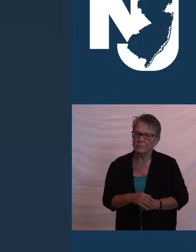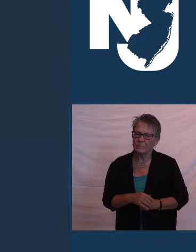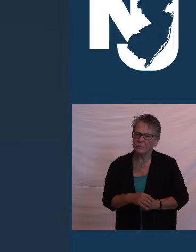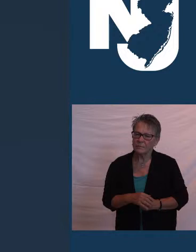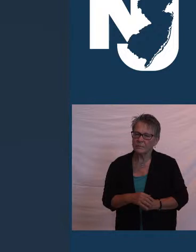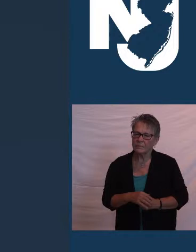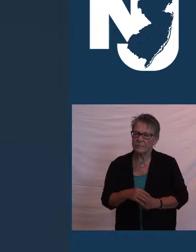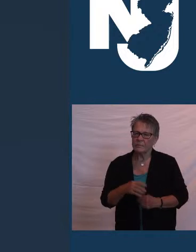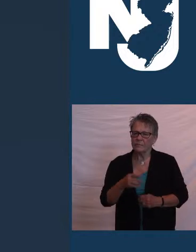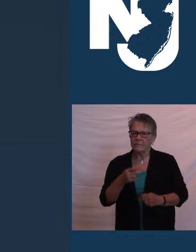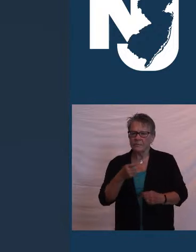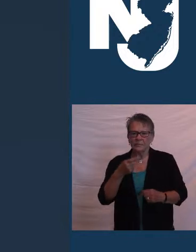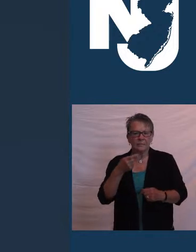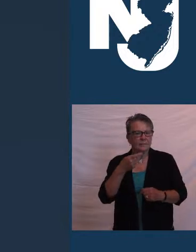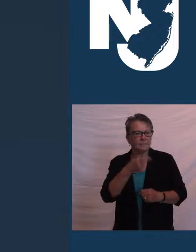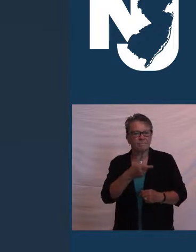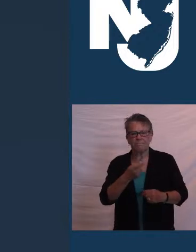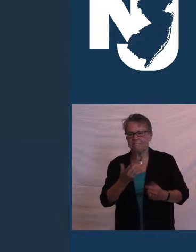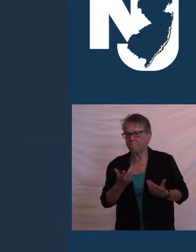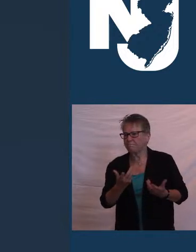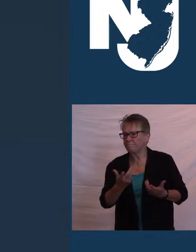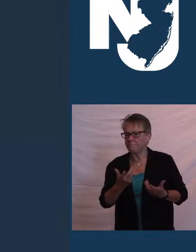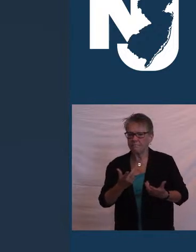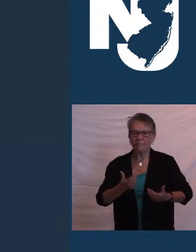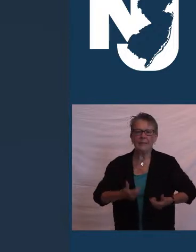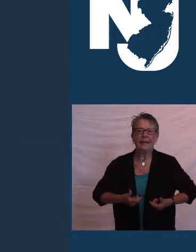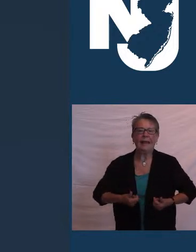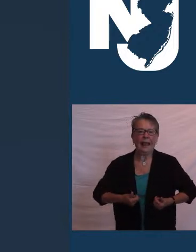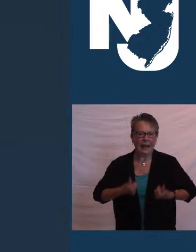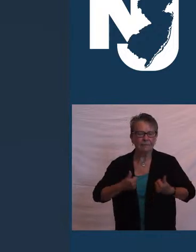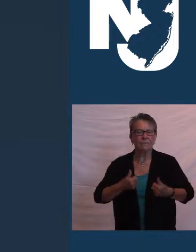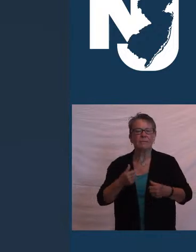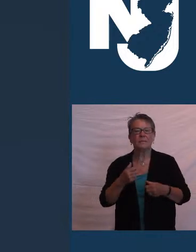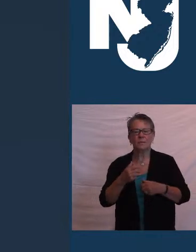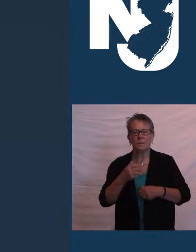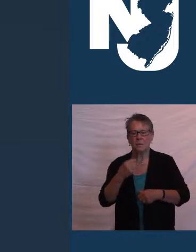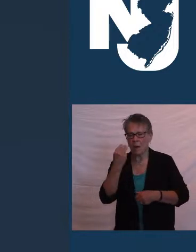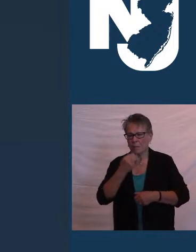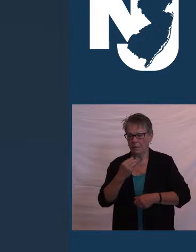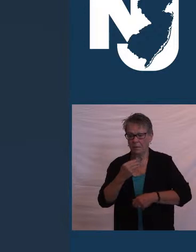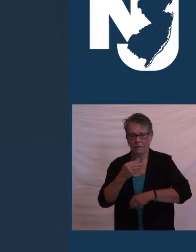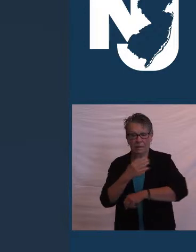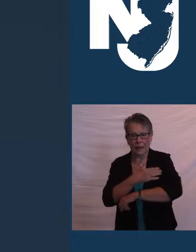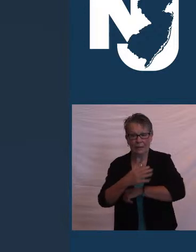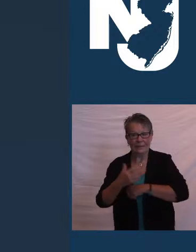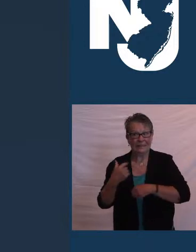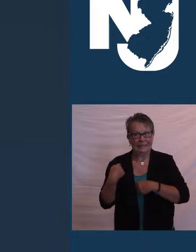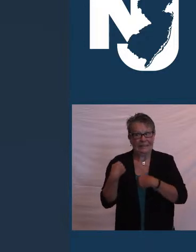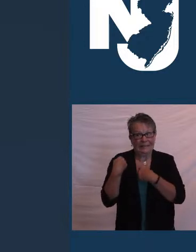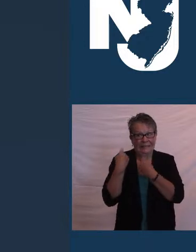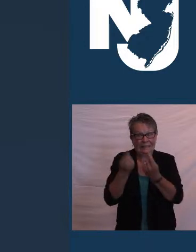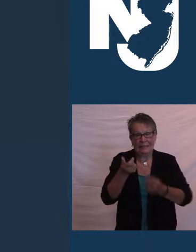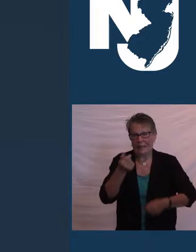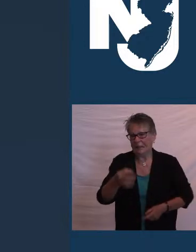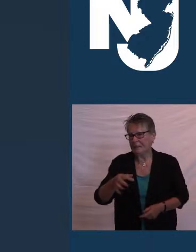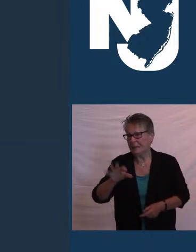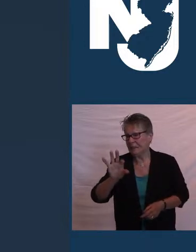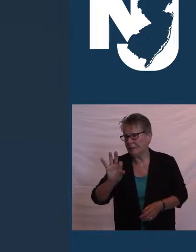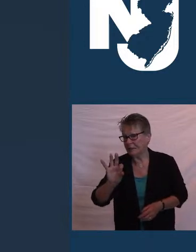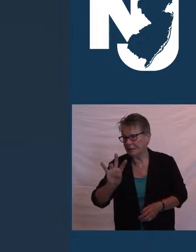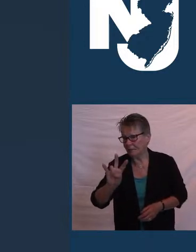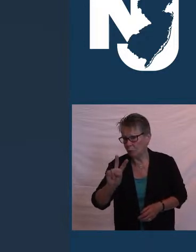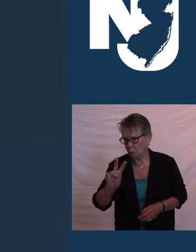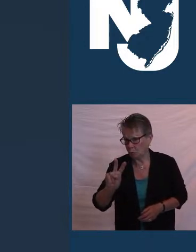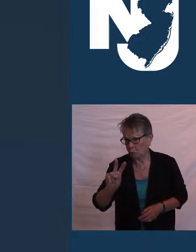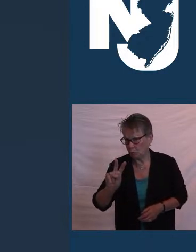1972. A native of Staten Island and a graduate of Jersey City's St. Peter's College, his career took him from teaching